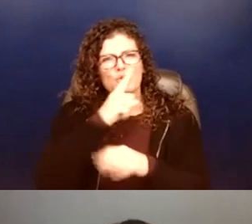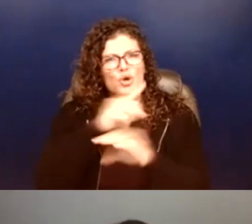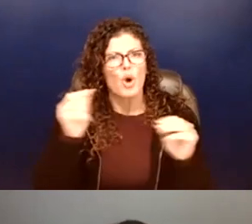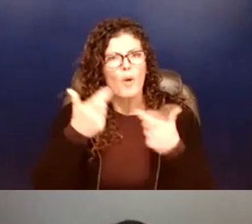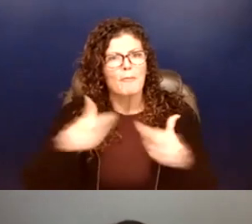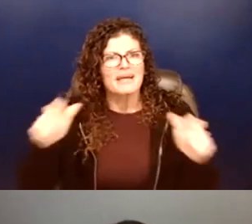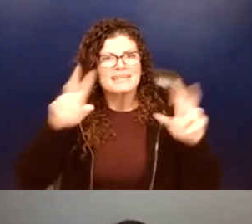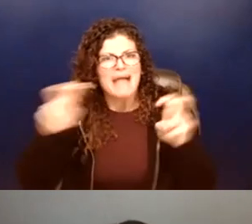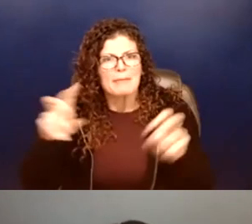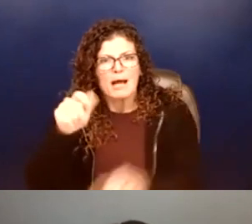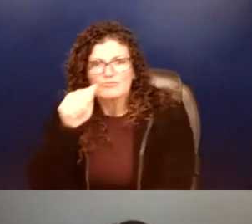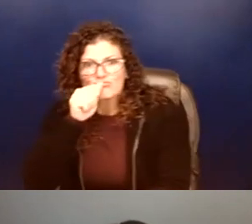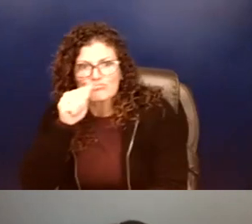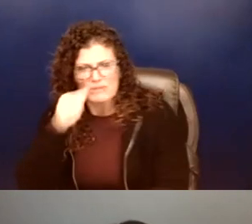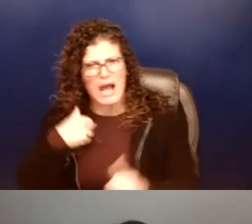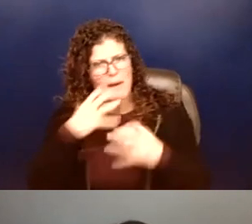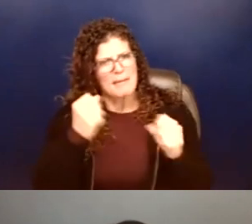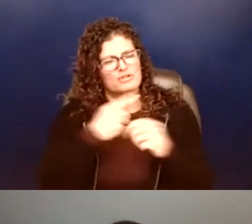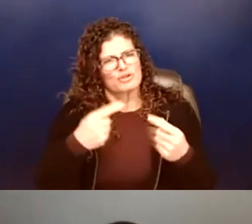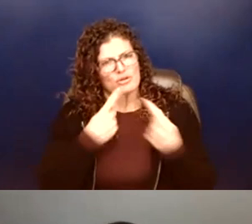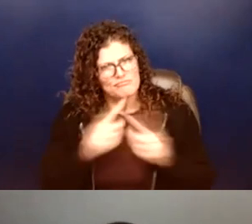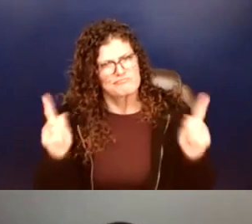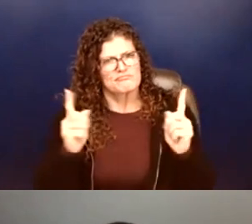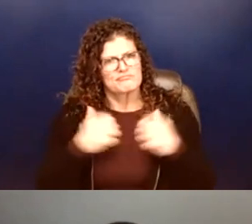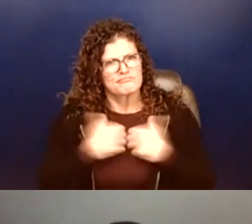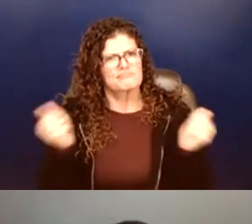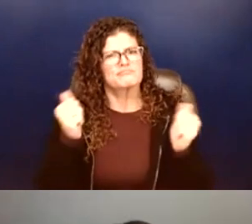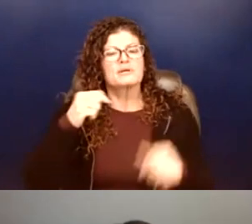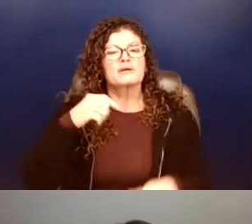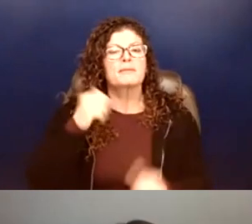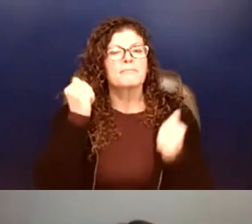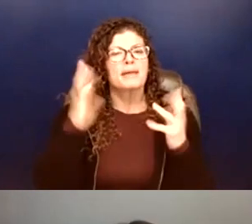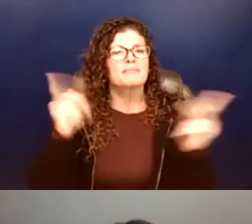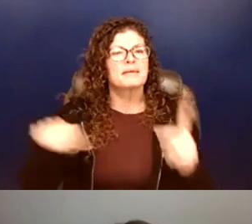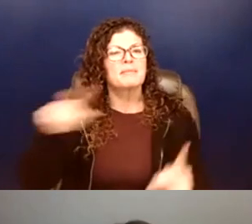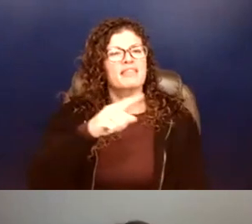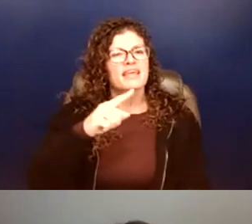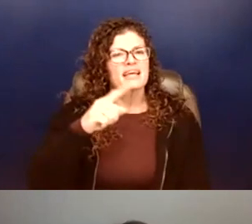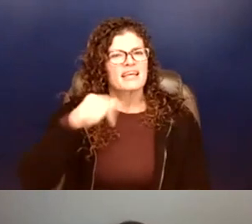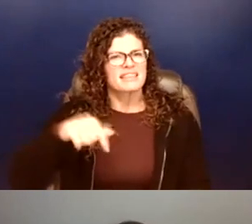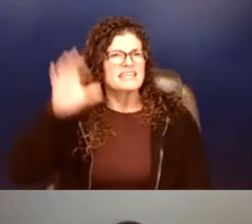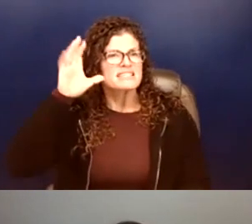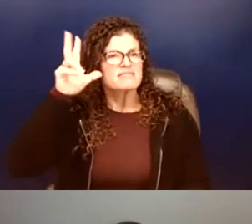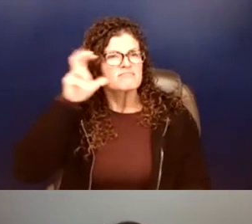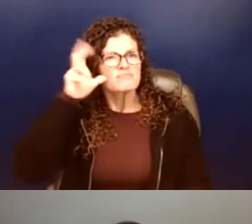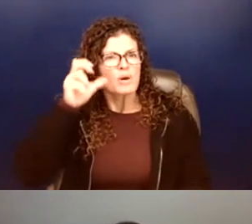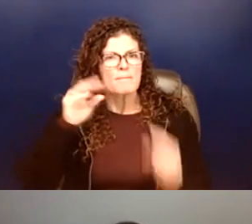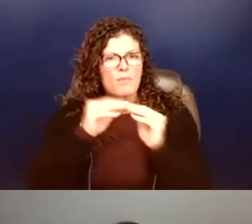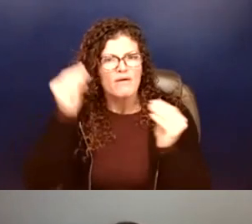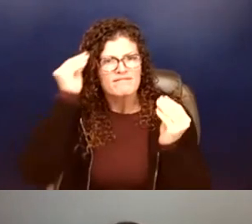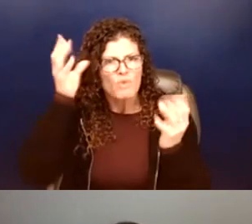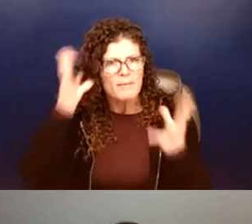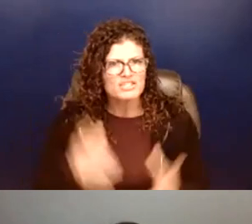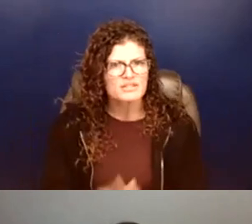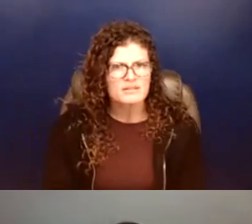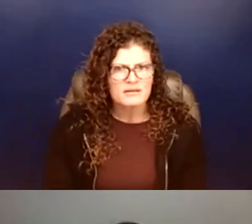basically. One thing that I've heard repeatedly in different venues is that these listening sessions are more performative and